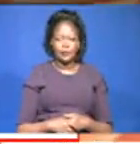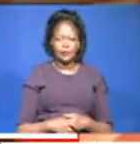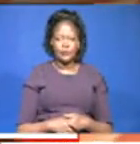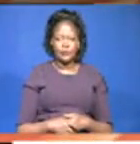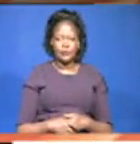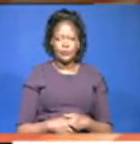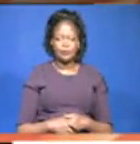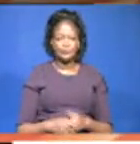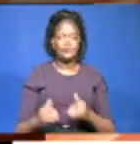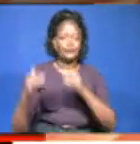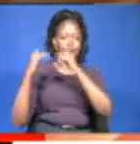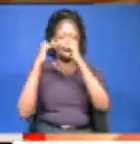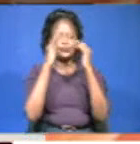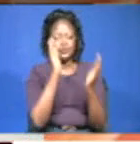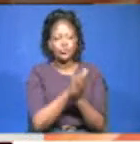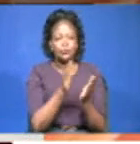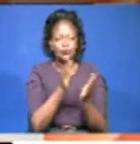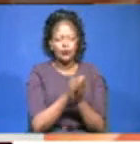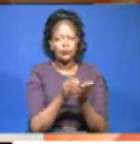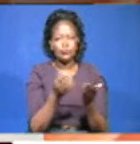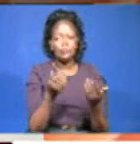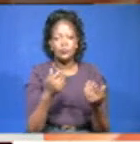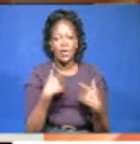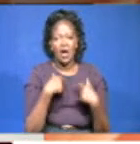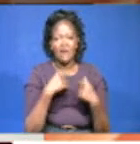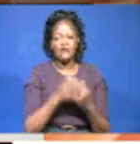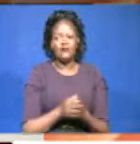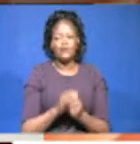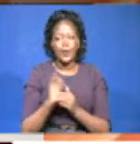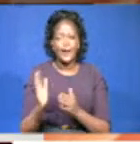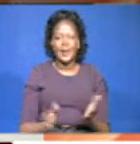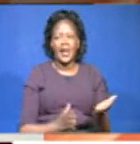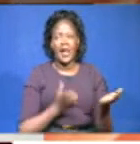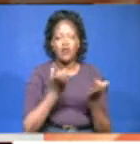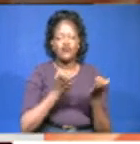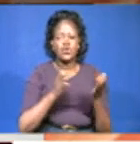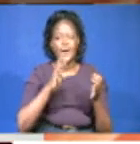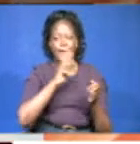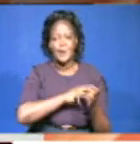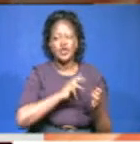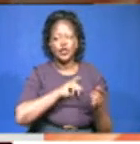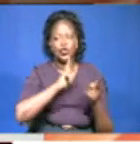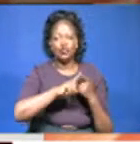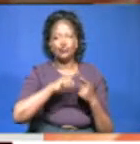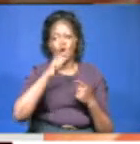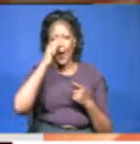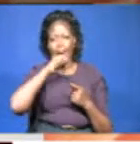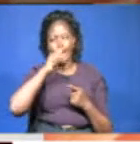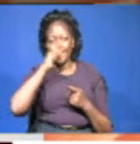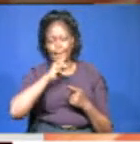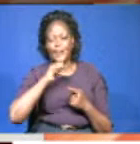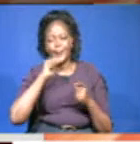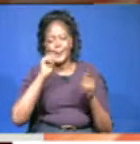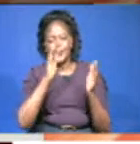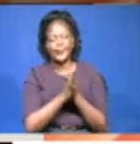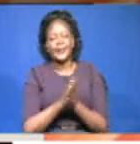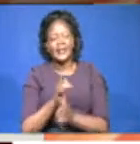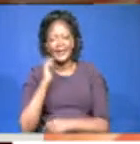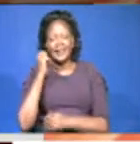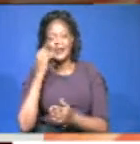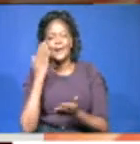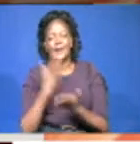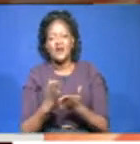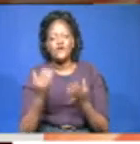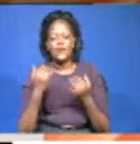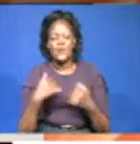Equity Bank has organized a trade mission that will take place in Tanzania and Kenya as part of implementing the Africa